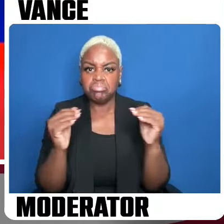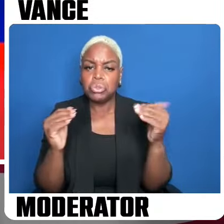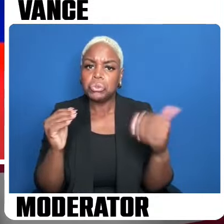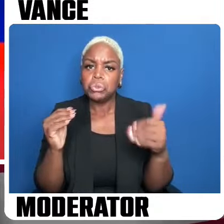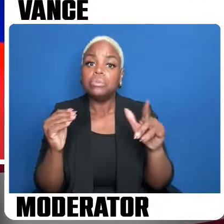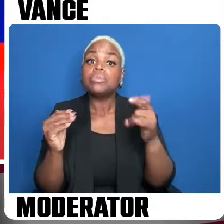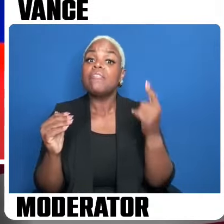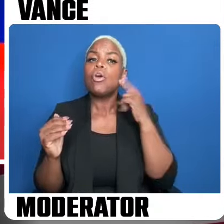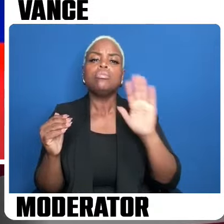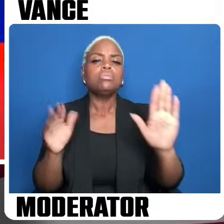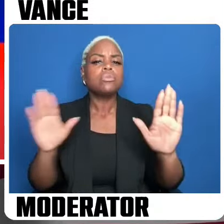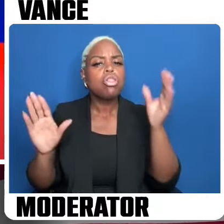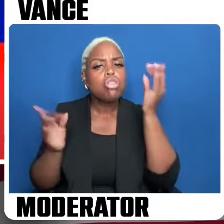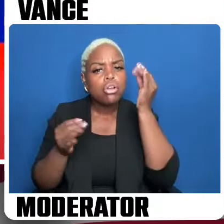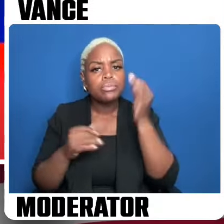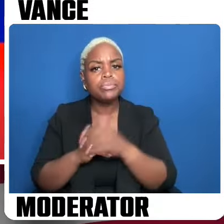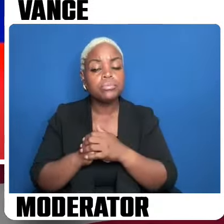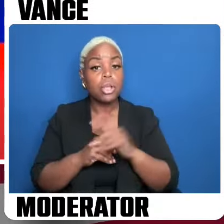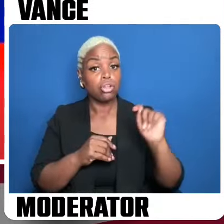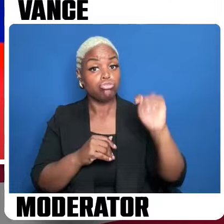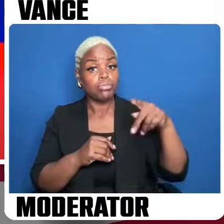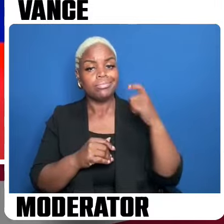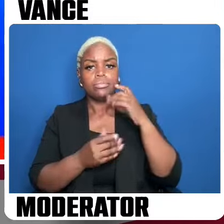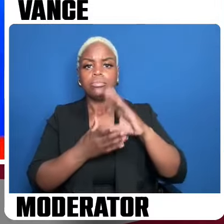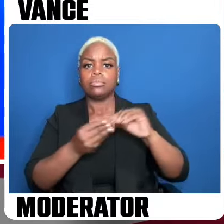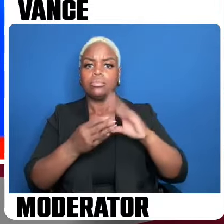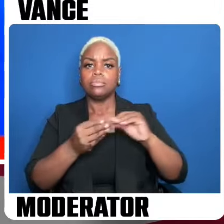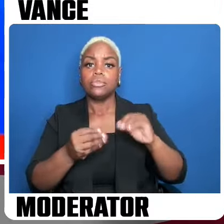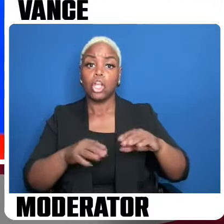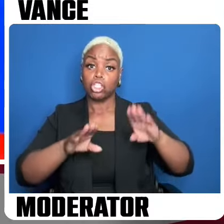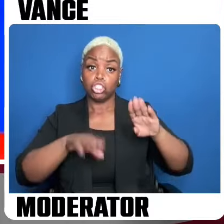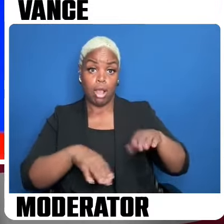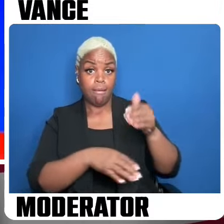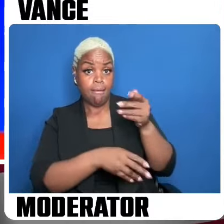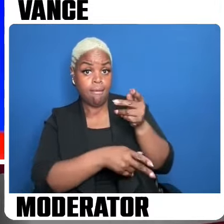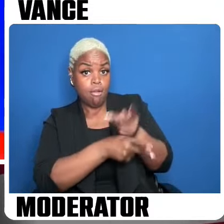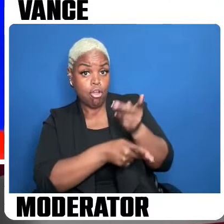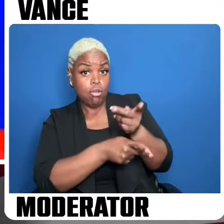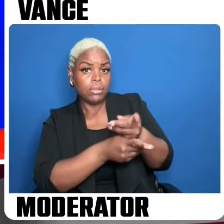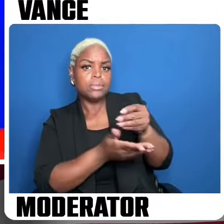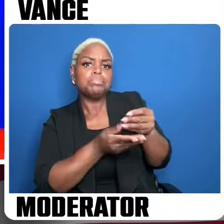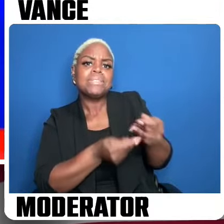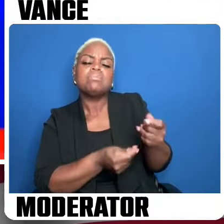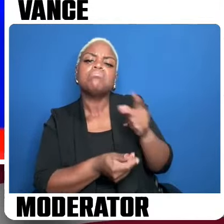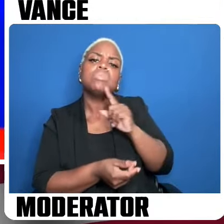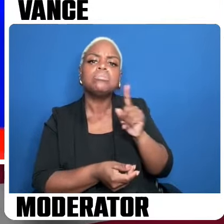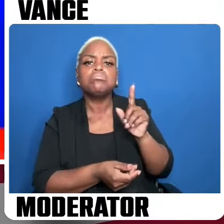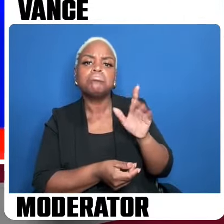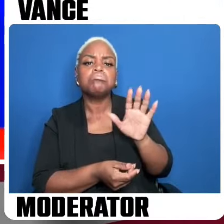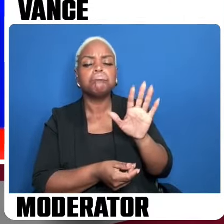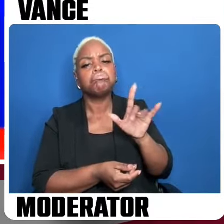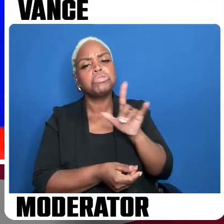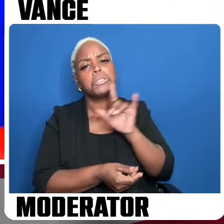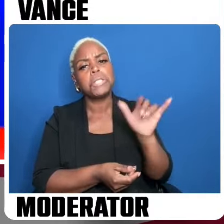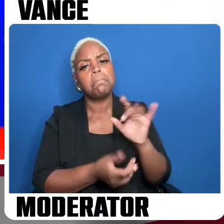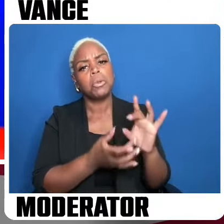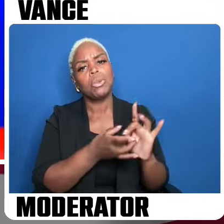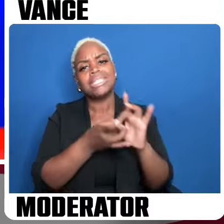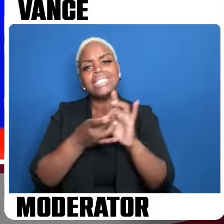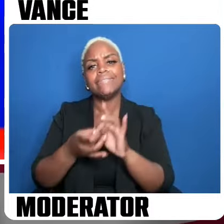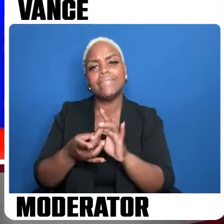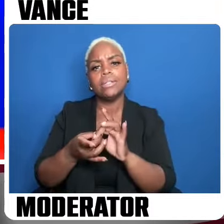talked about as being expensive, it's relatively speaking not very expensive compared to the kinds of numbers we'll be taking